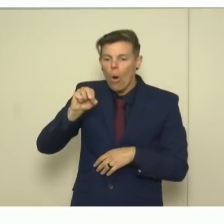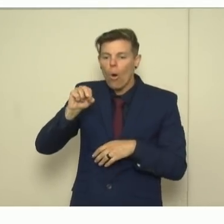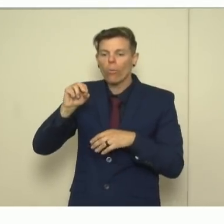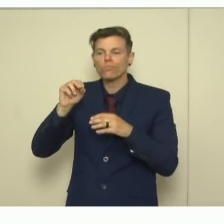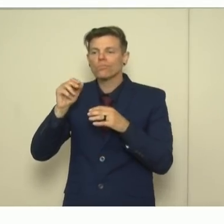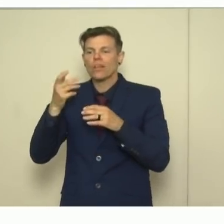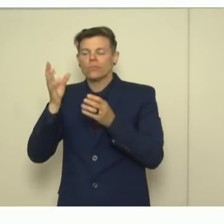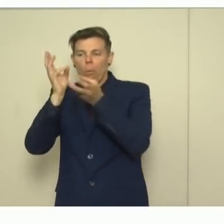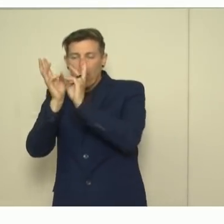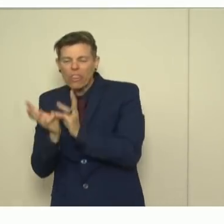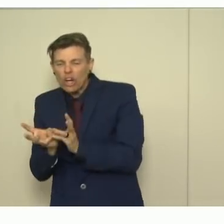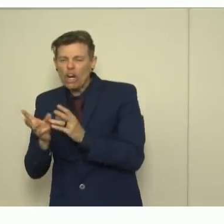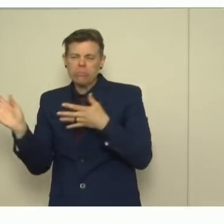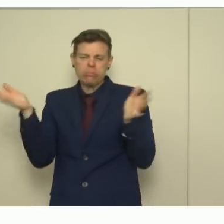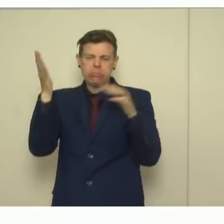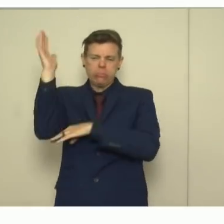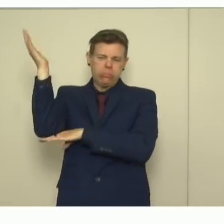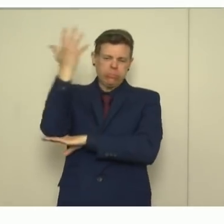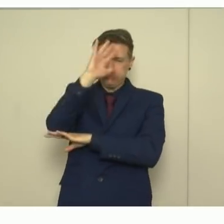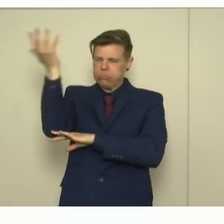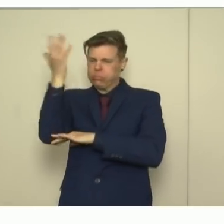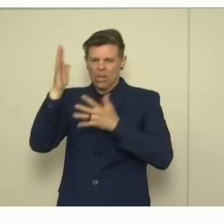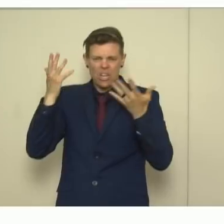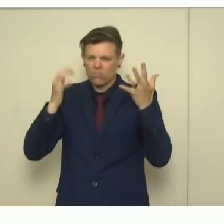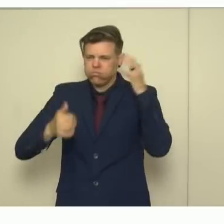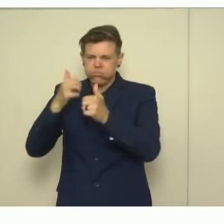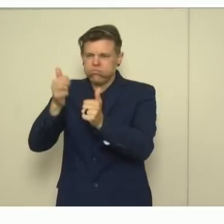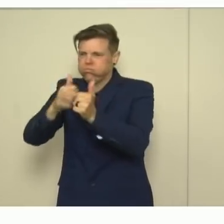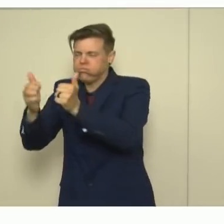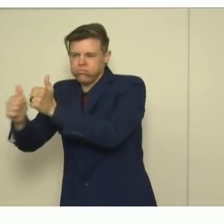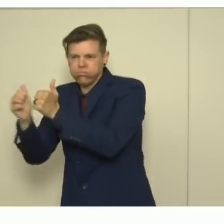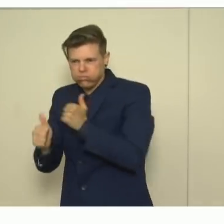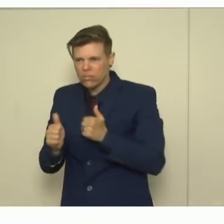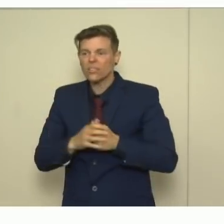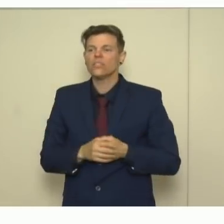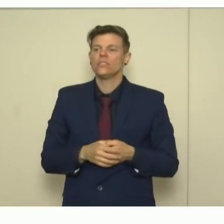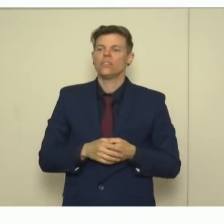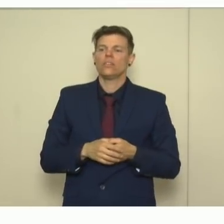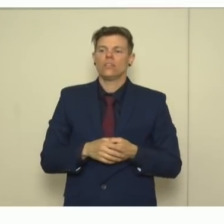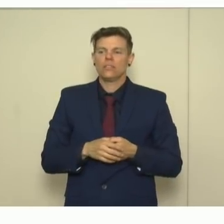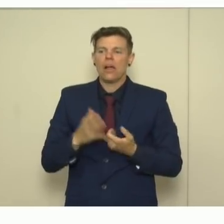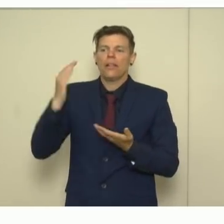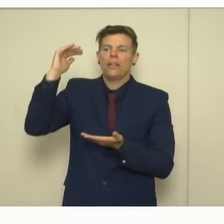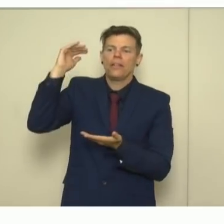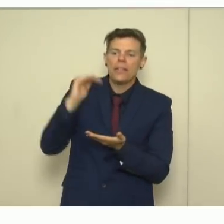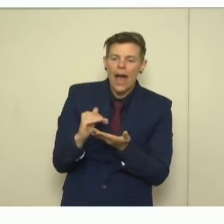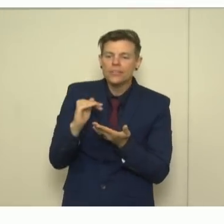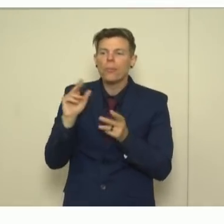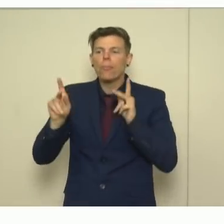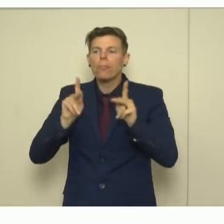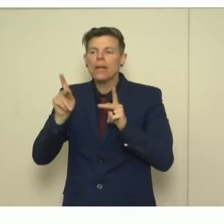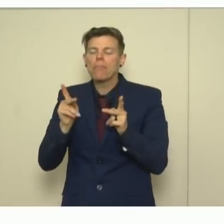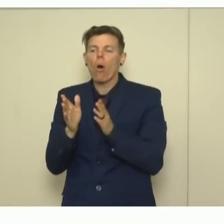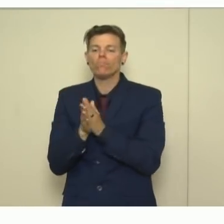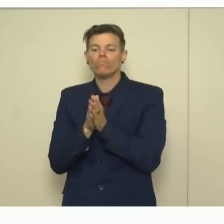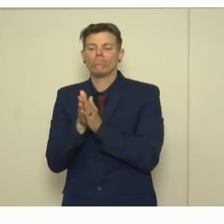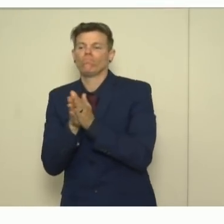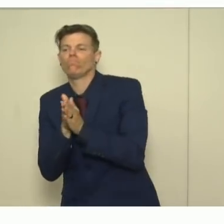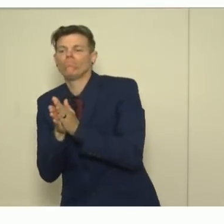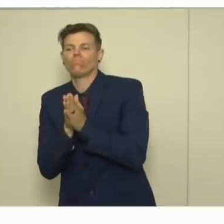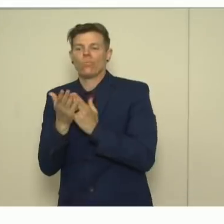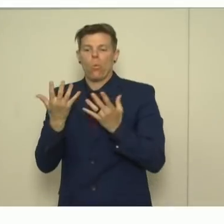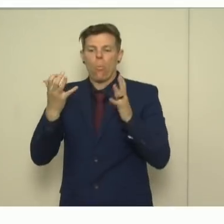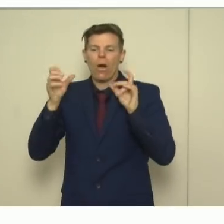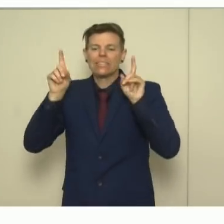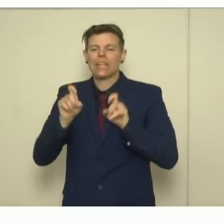on the weekends. But actually, the number one driver is less public interest in getting tested. Now, I think that's going to pick up fairly dramatically as we get into